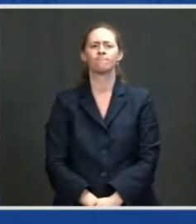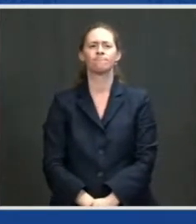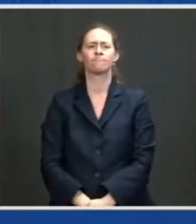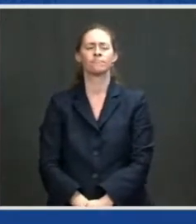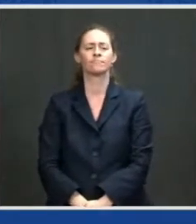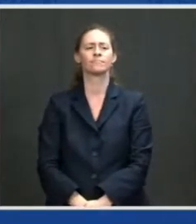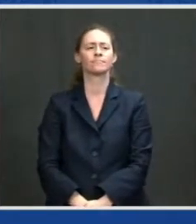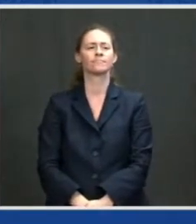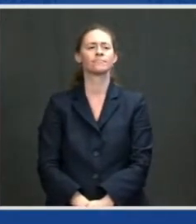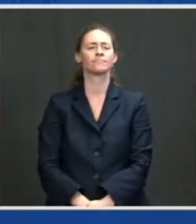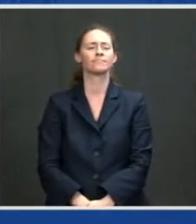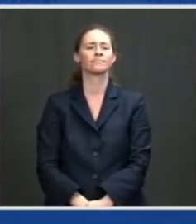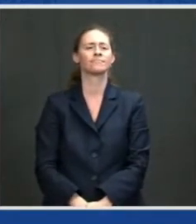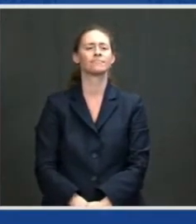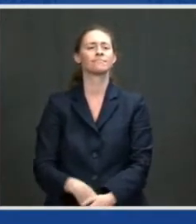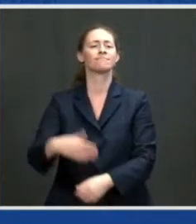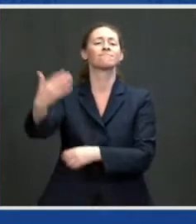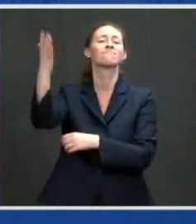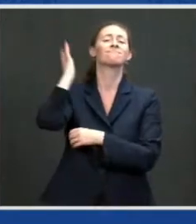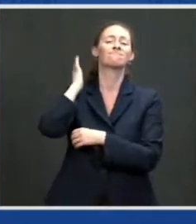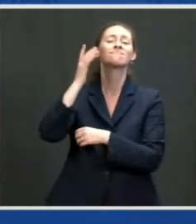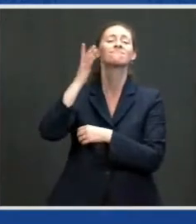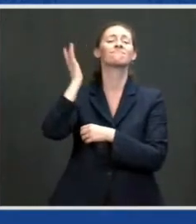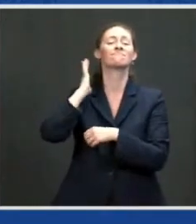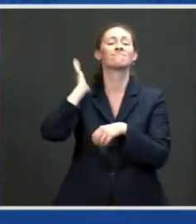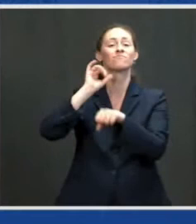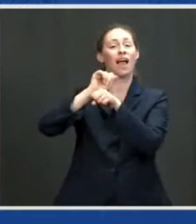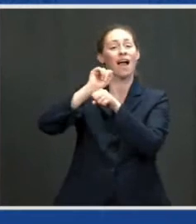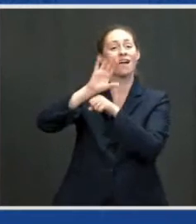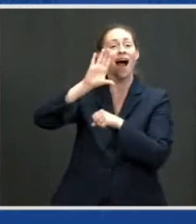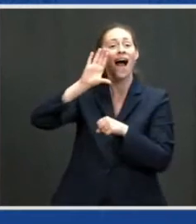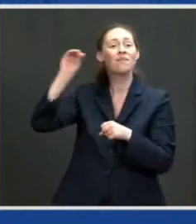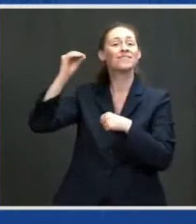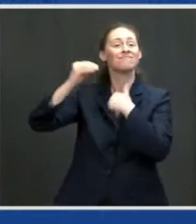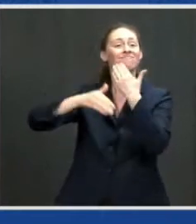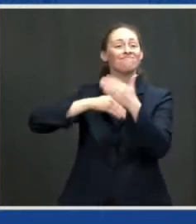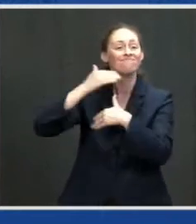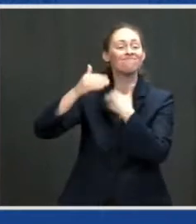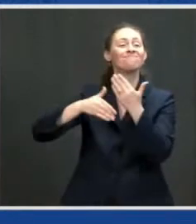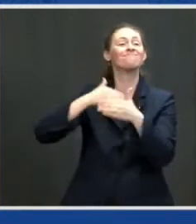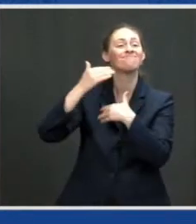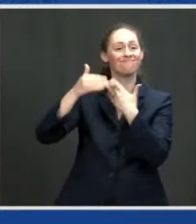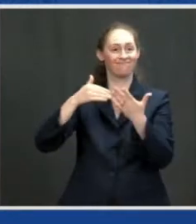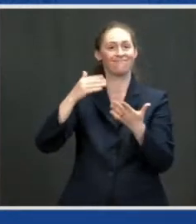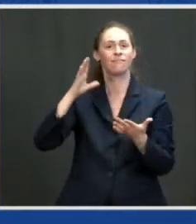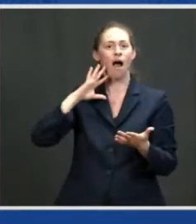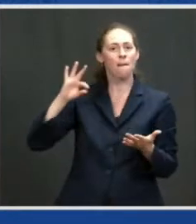got to share in the benefits. That's long since gone, not a joke. And by the way,